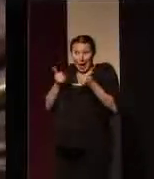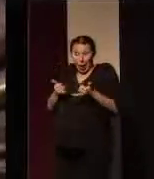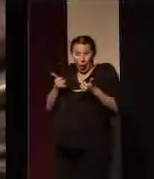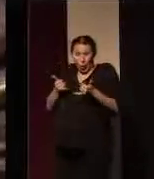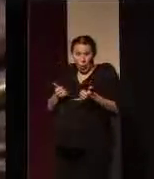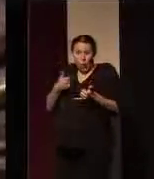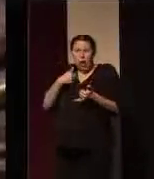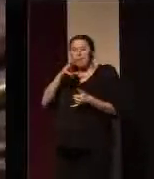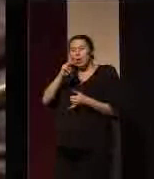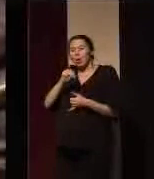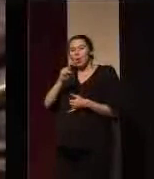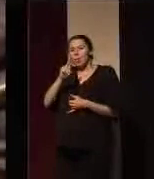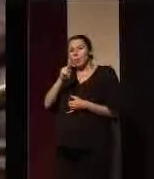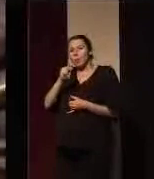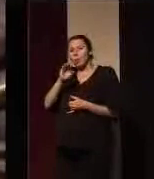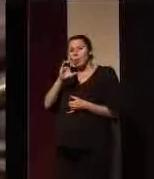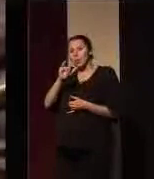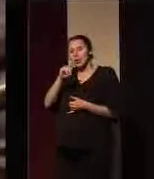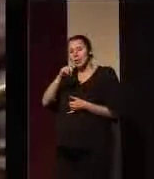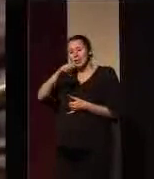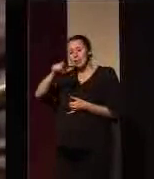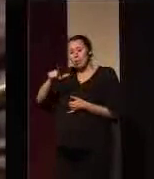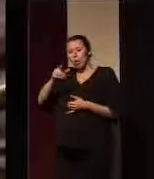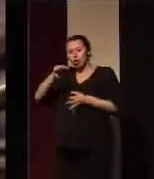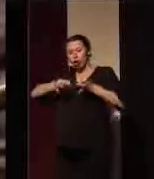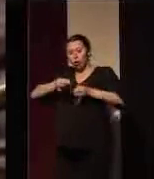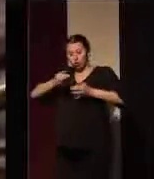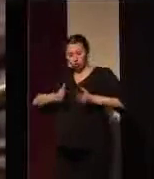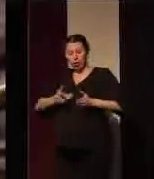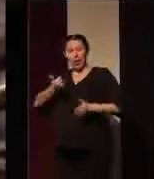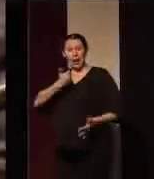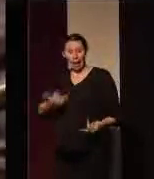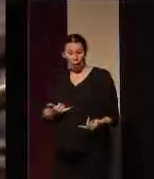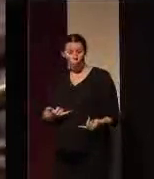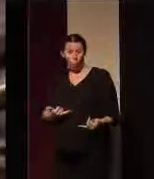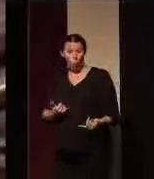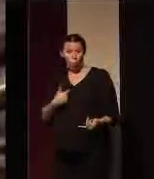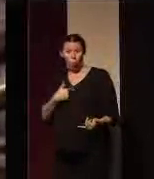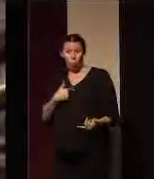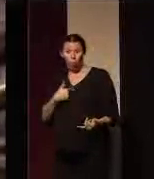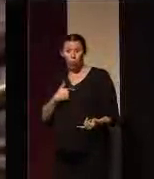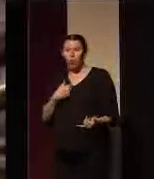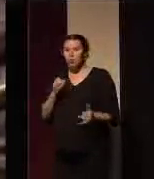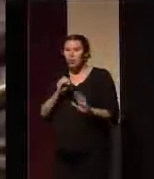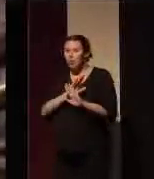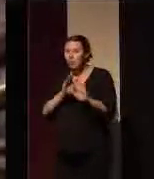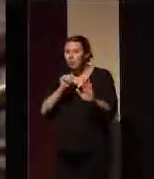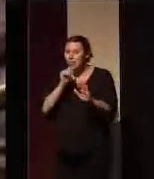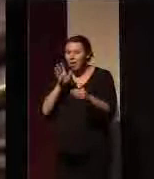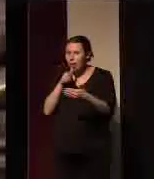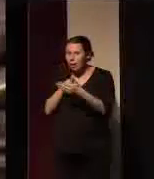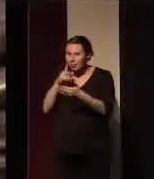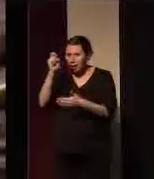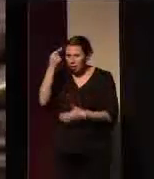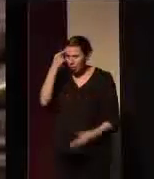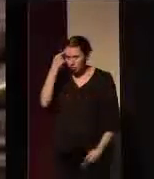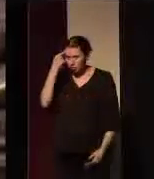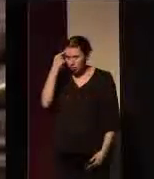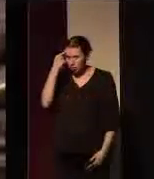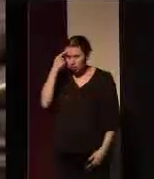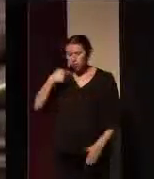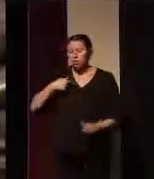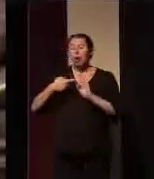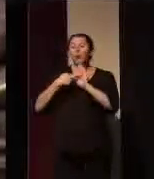a municipal judge as we talk right now. So I am not anti-government. I represent